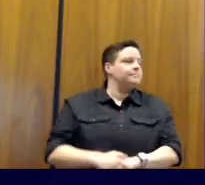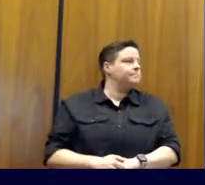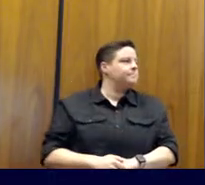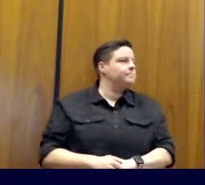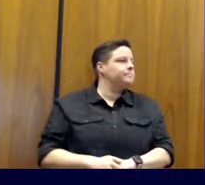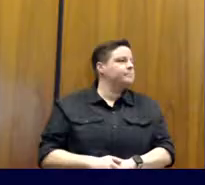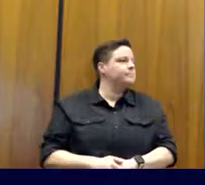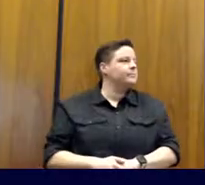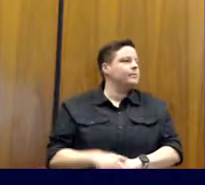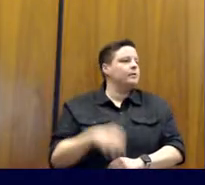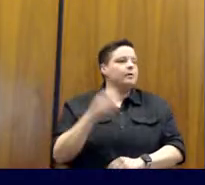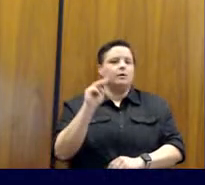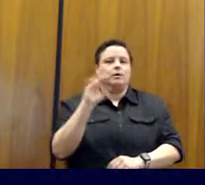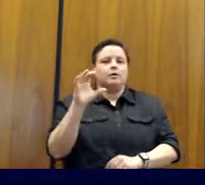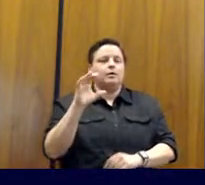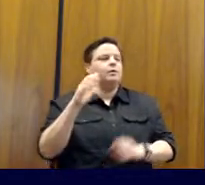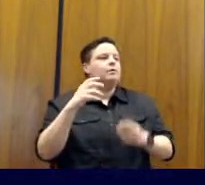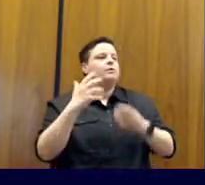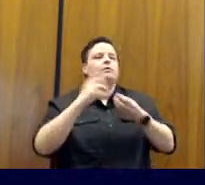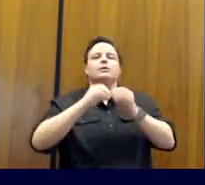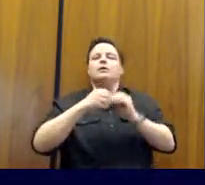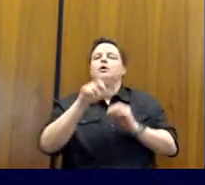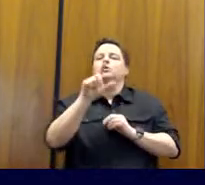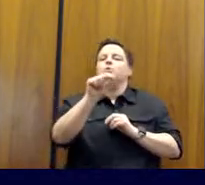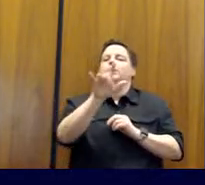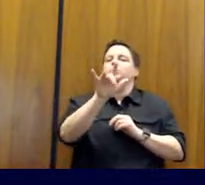All right, Mr. Chair, I move Resolution